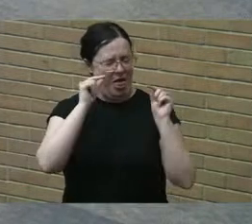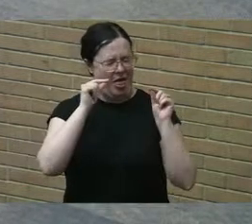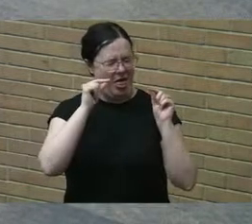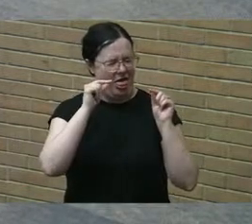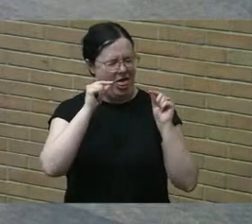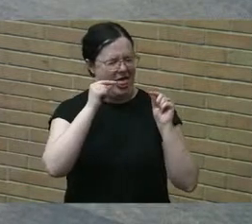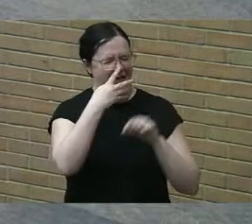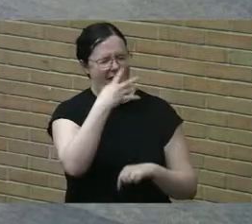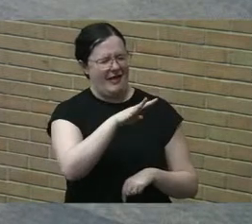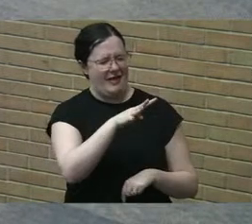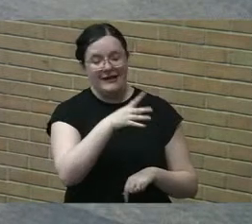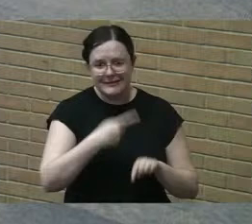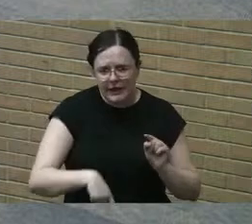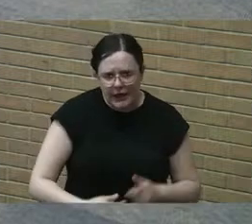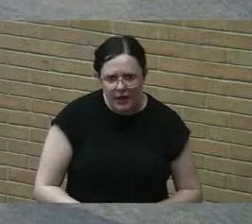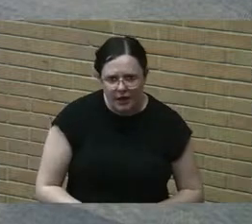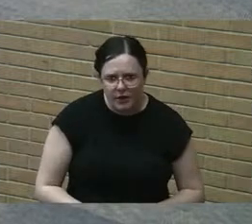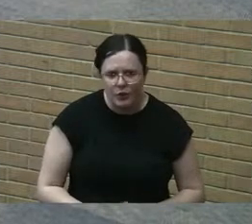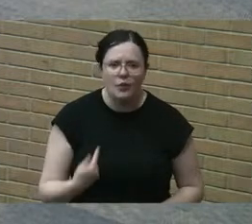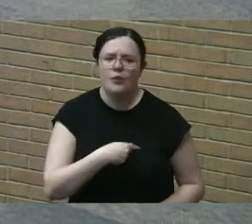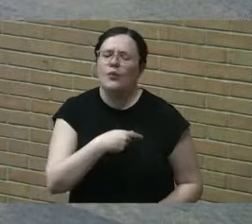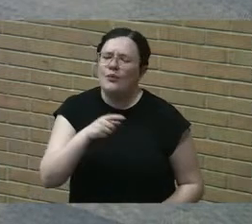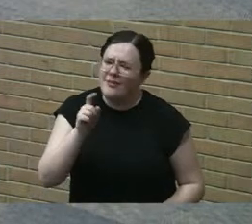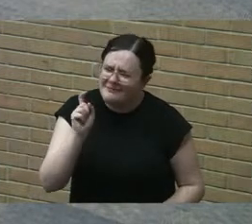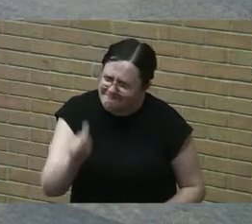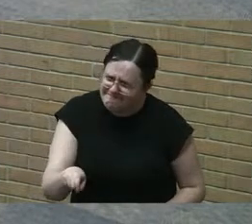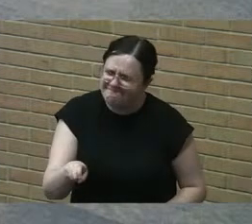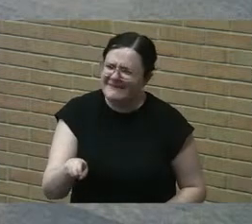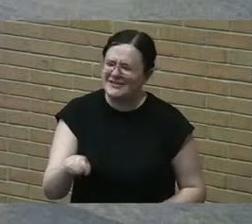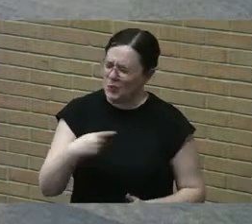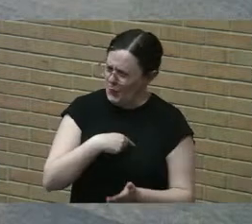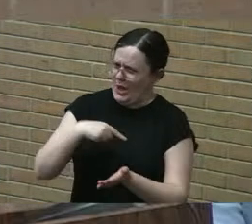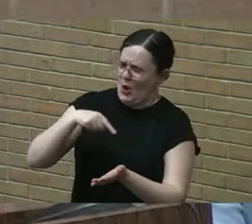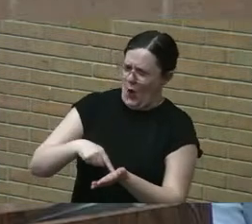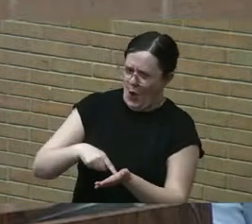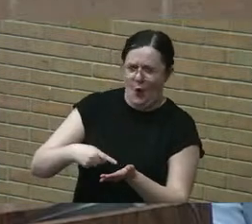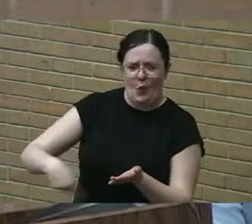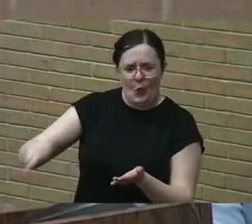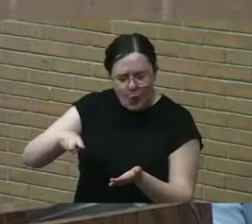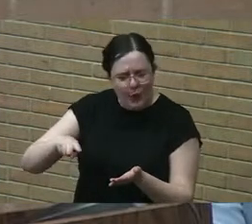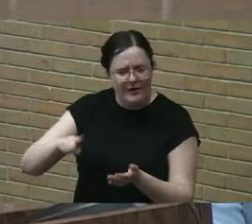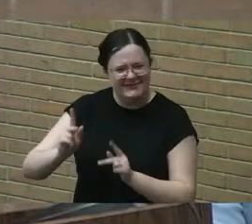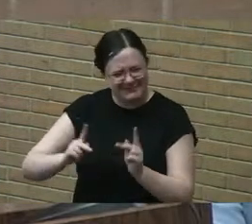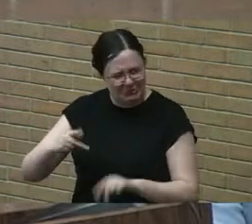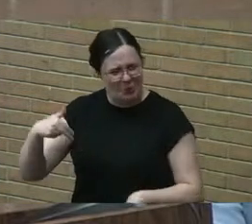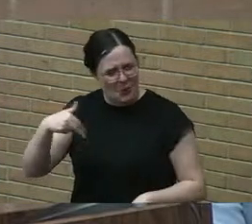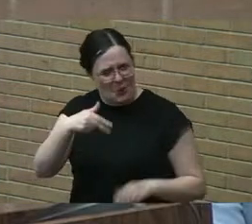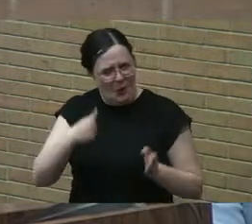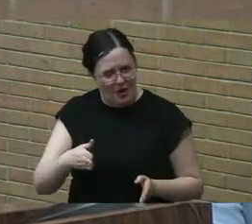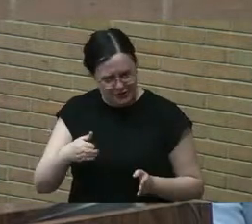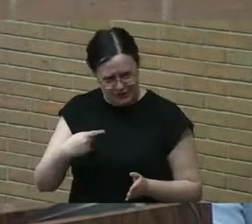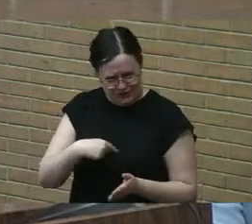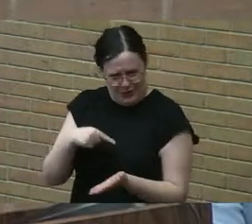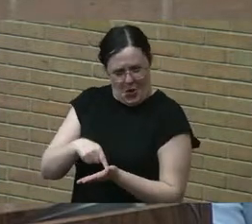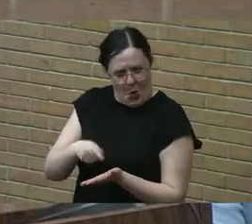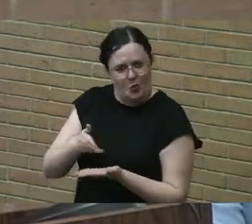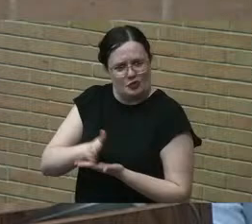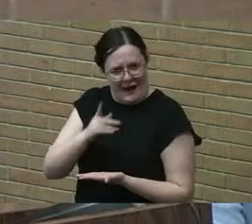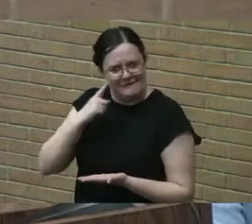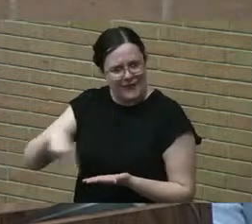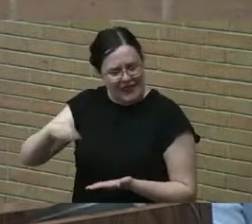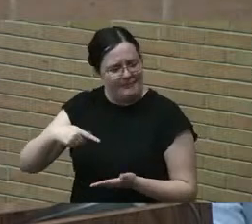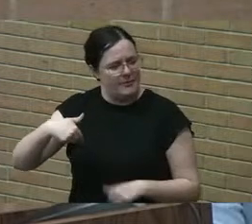children, we owe our pedestrians the right to be able to move safely. I think the